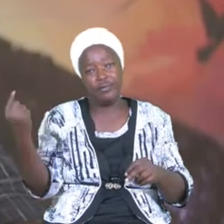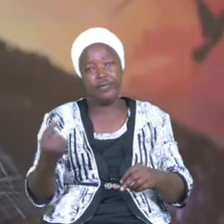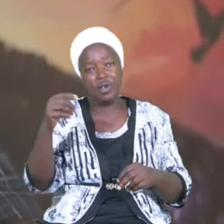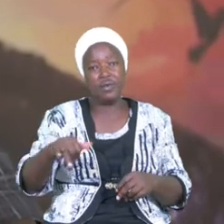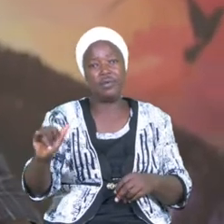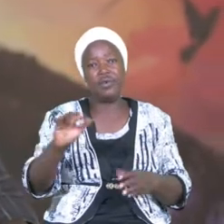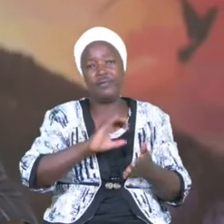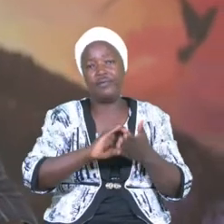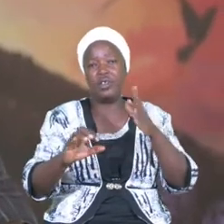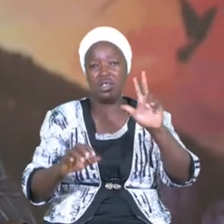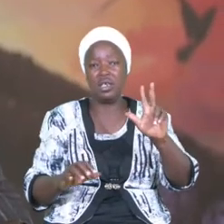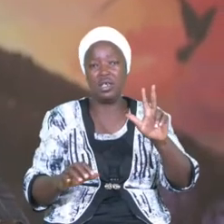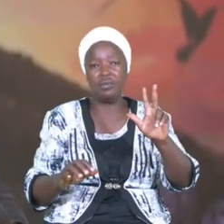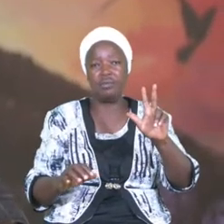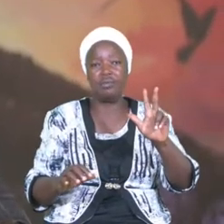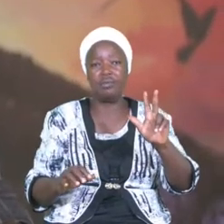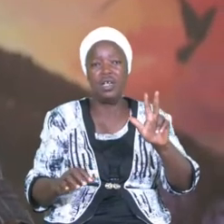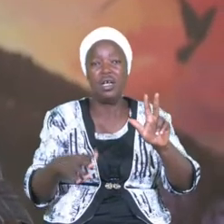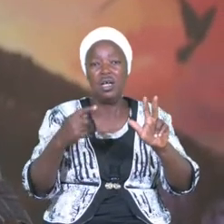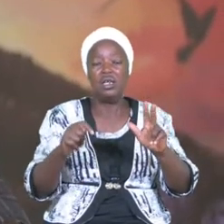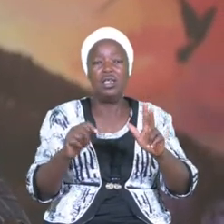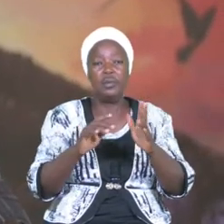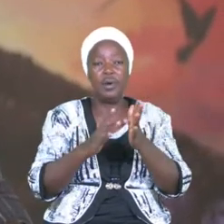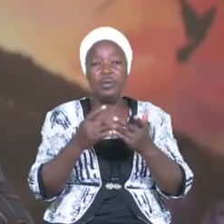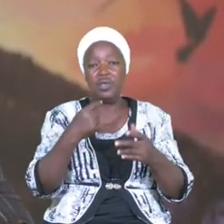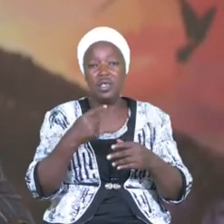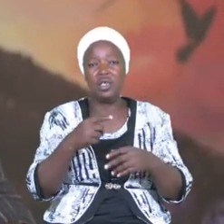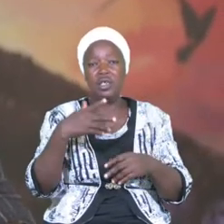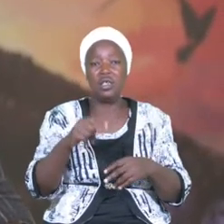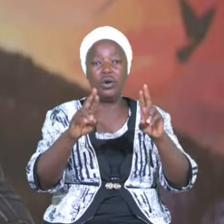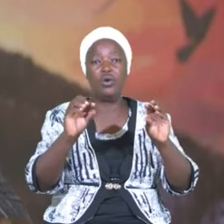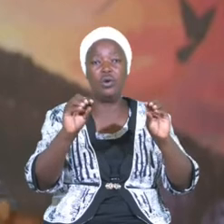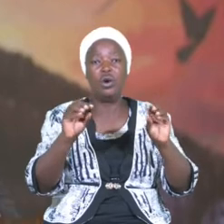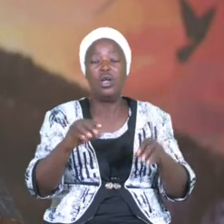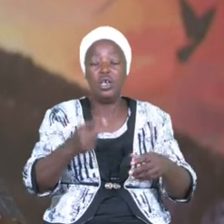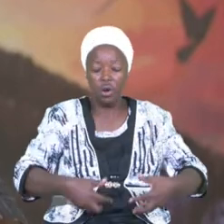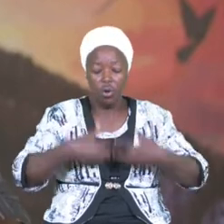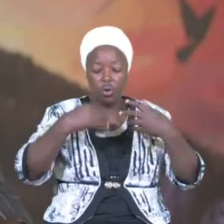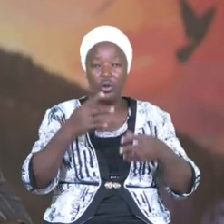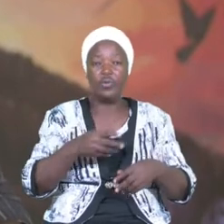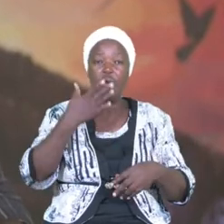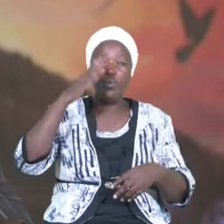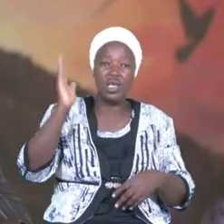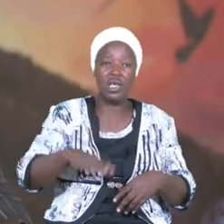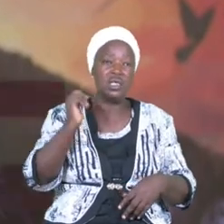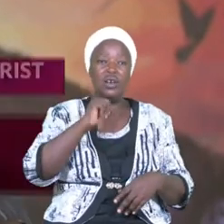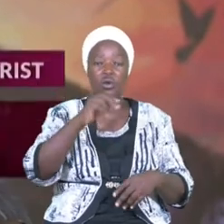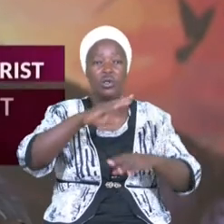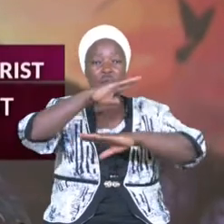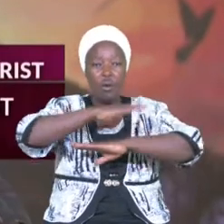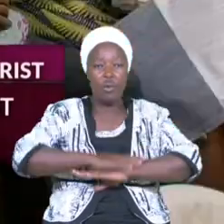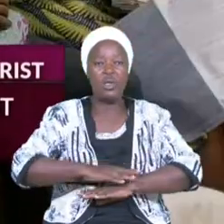says, the rod of the wicked shall not rest upon the lot of